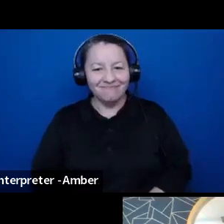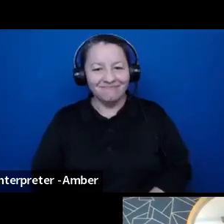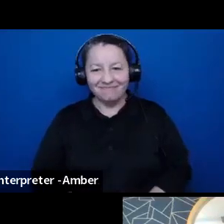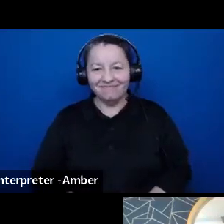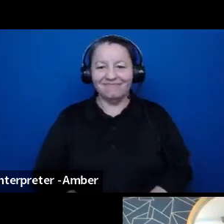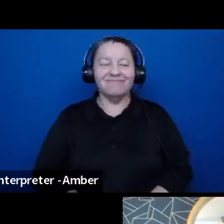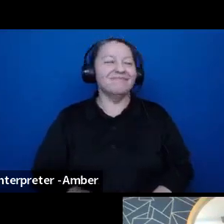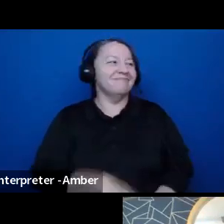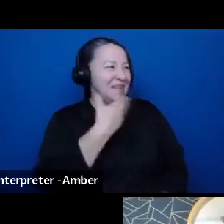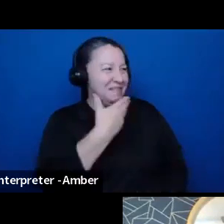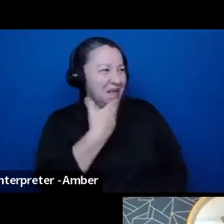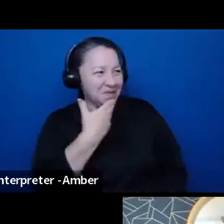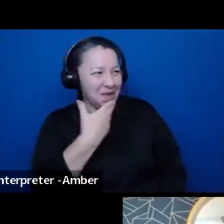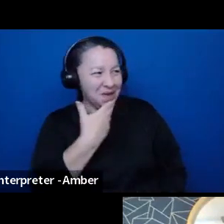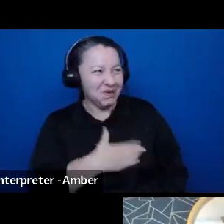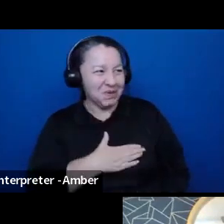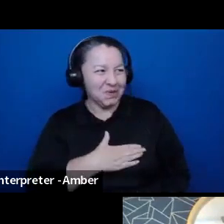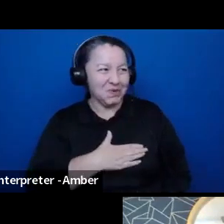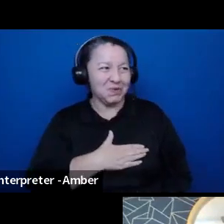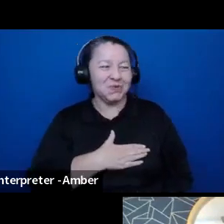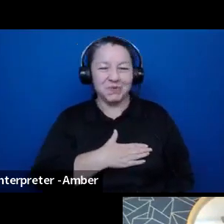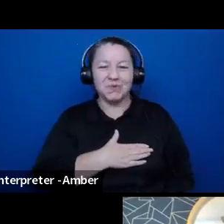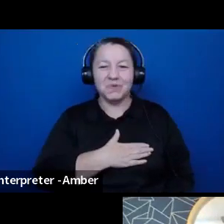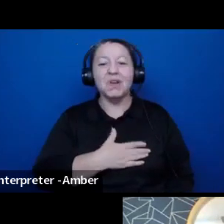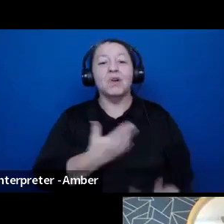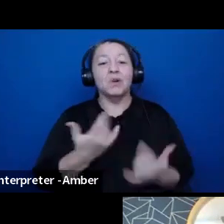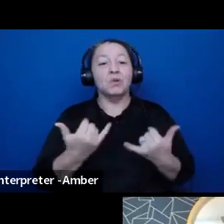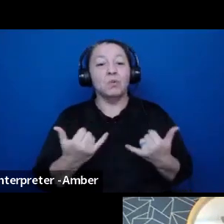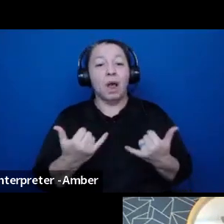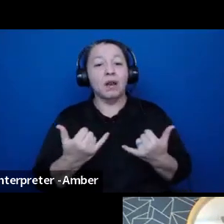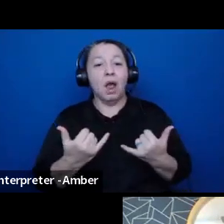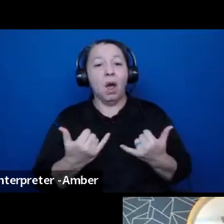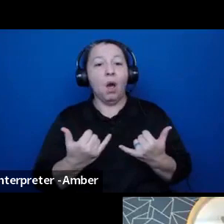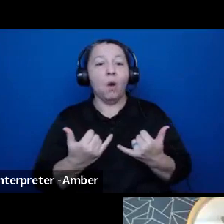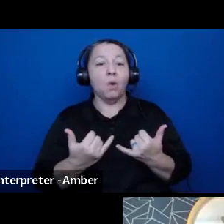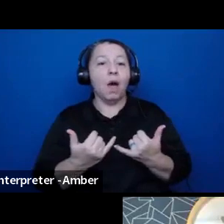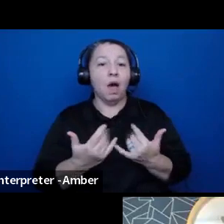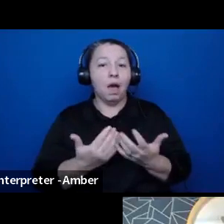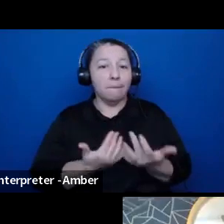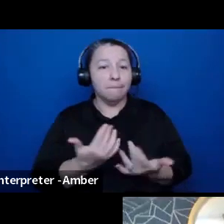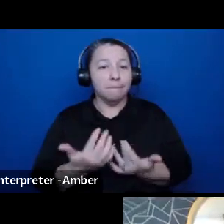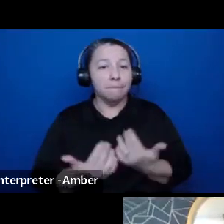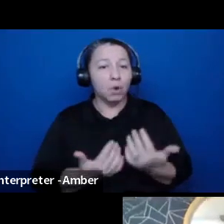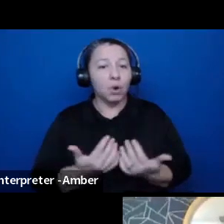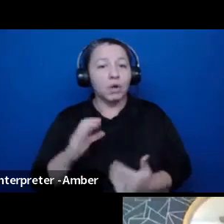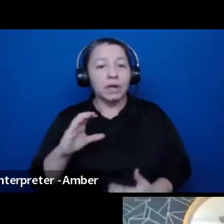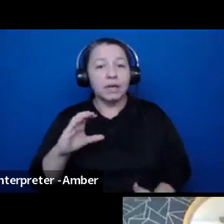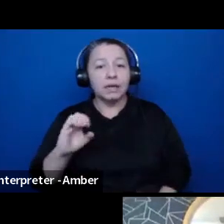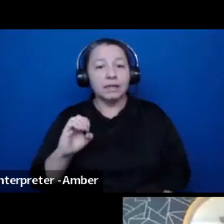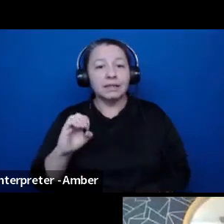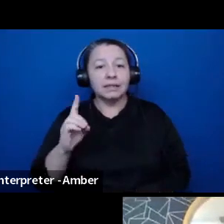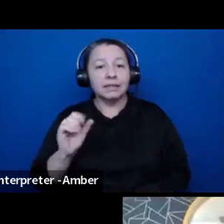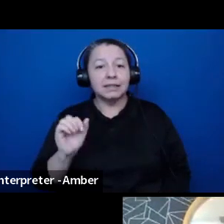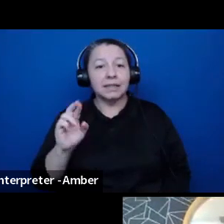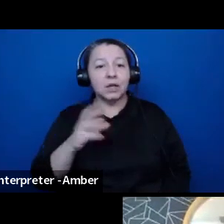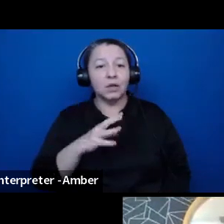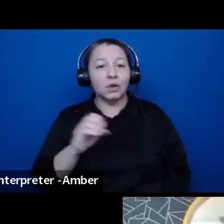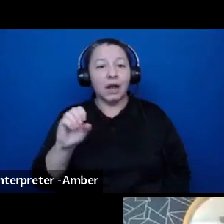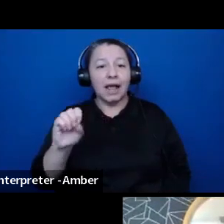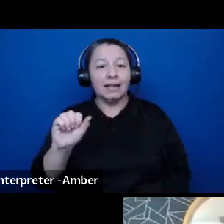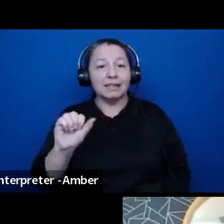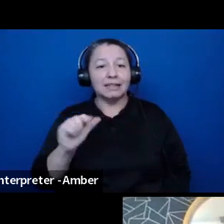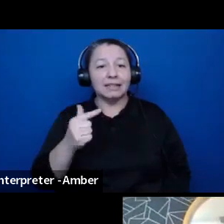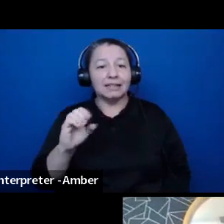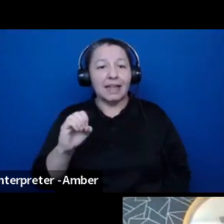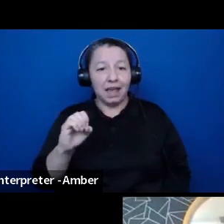Wopila, thank you. So I'm burning some cedar and sage just, you know, to put us in a good way, right? That's the